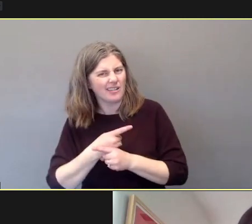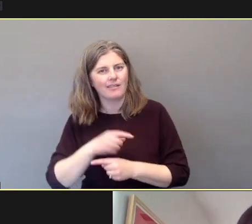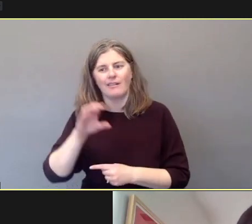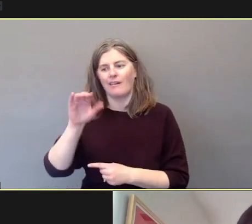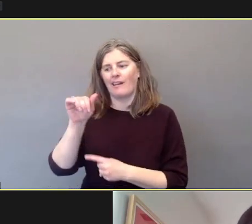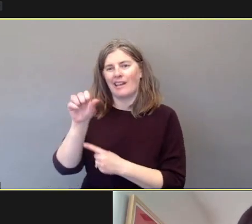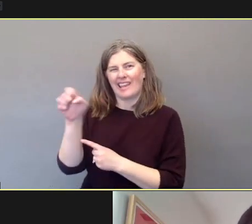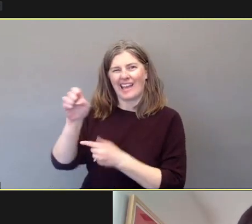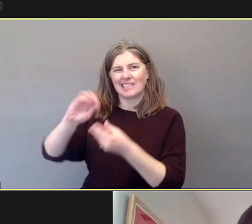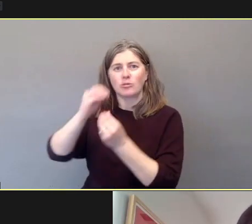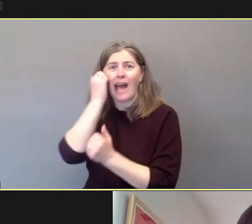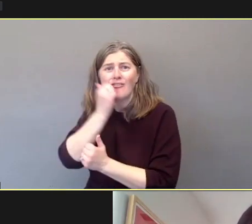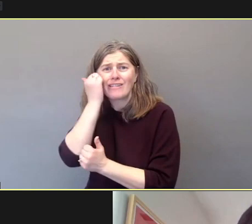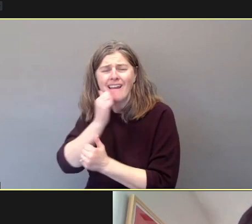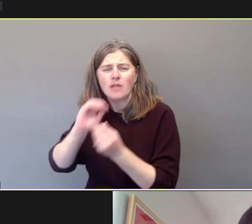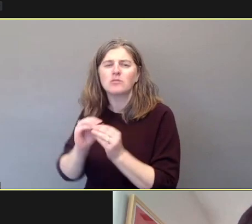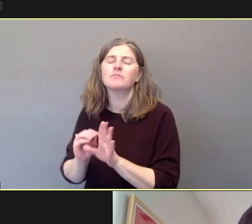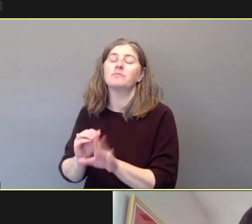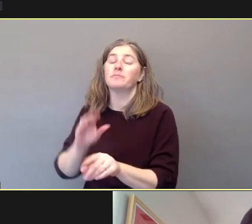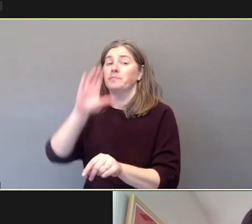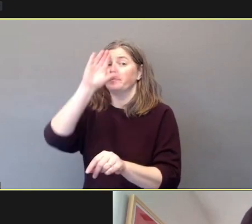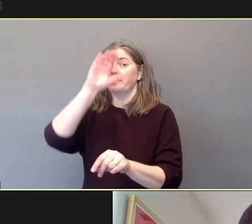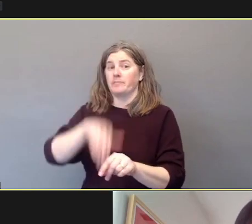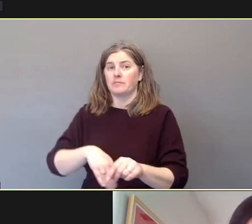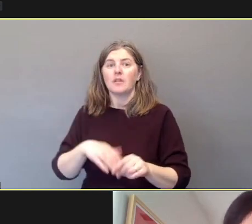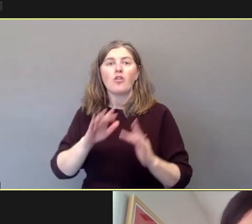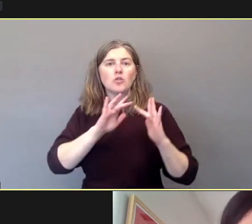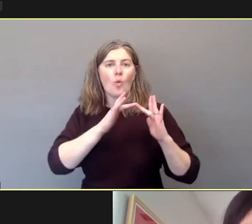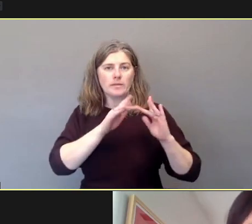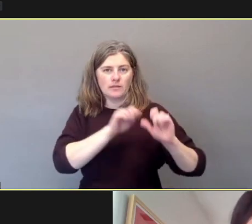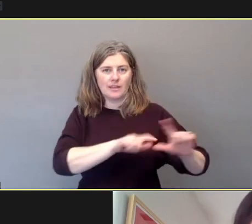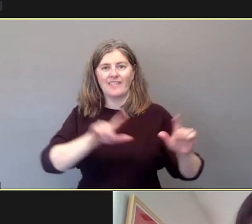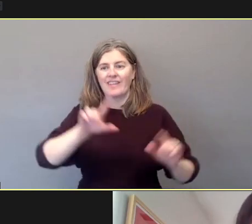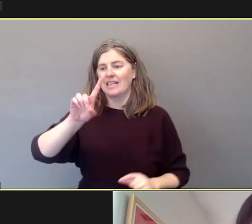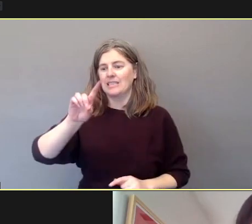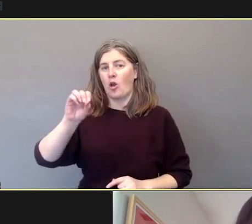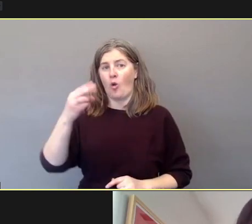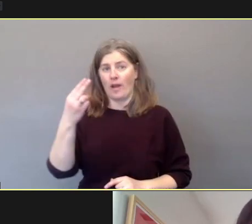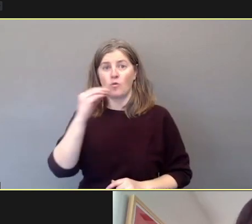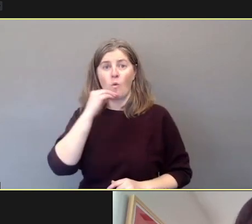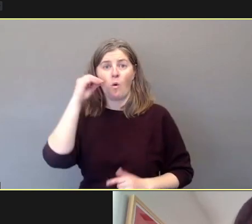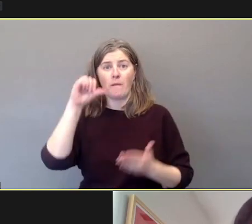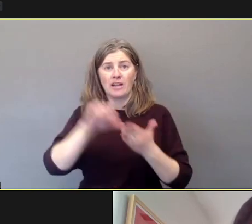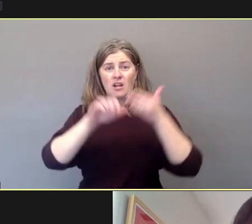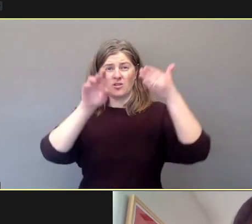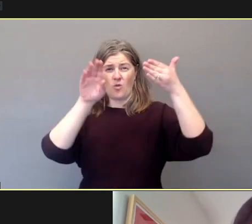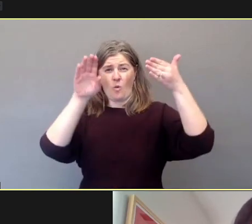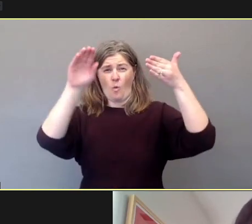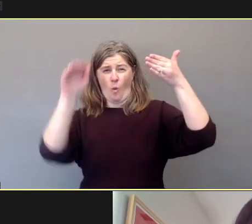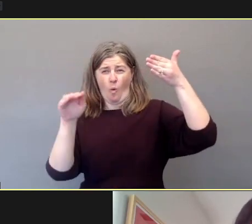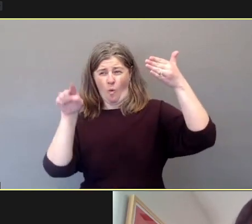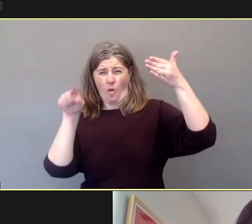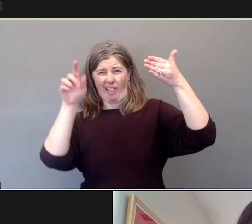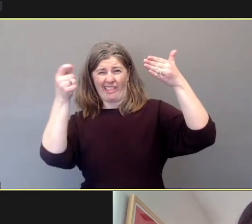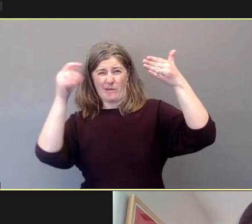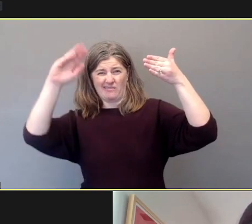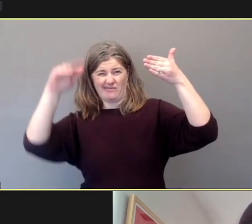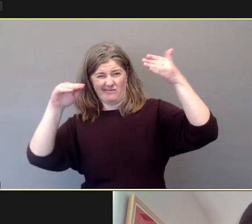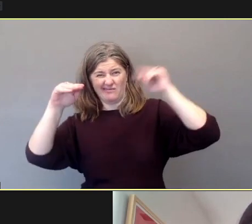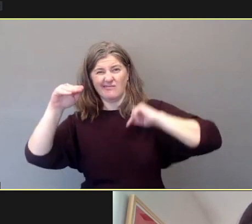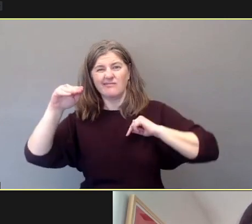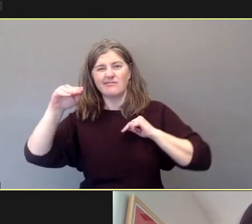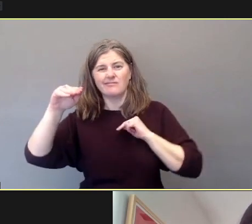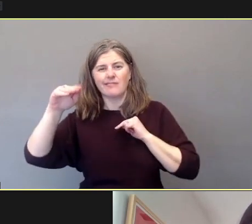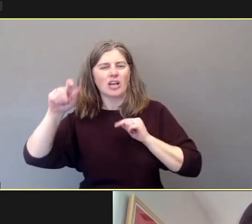counts, especially, I went on today, there is a website. If you go to the DOH homepage and scroll down just a little bit, and I